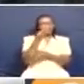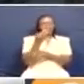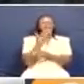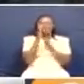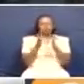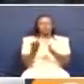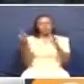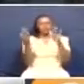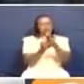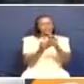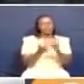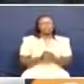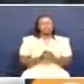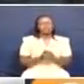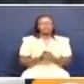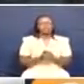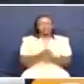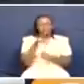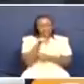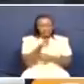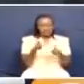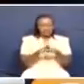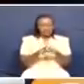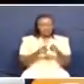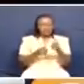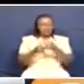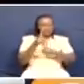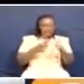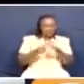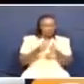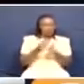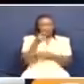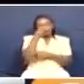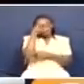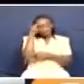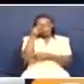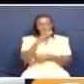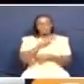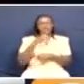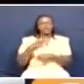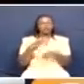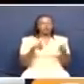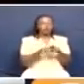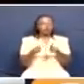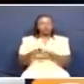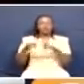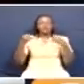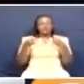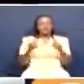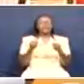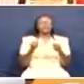filed. It is a reaction, my lords, because counsel is also trying to have a go at